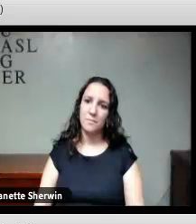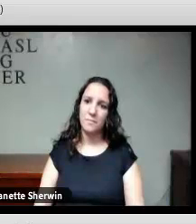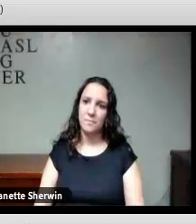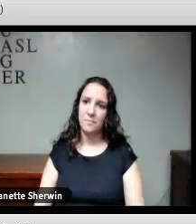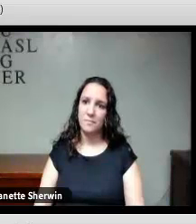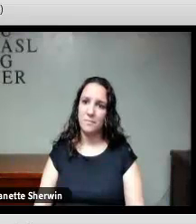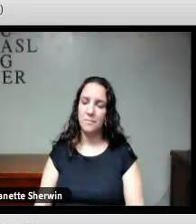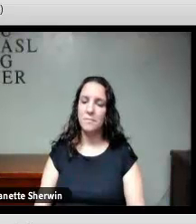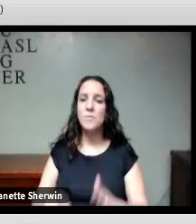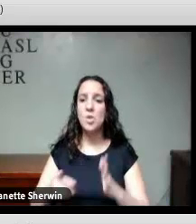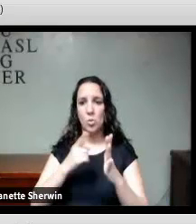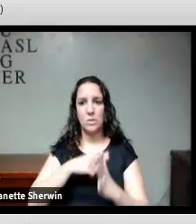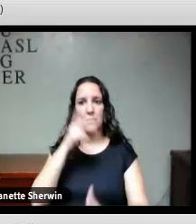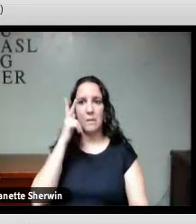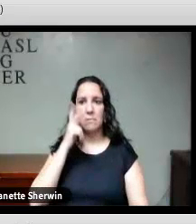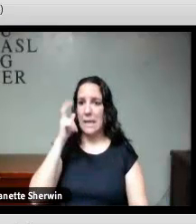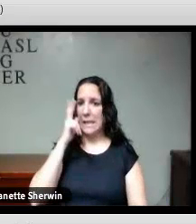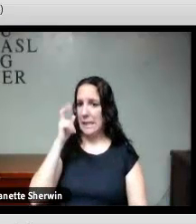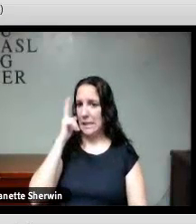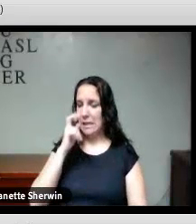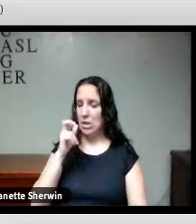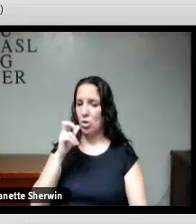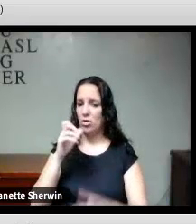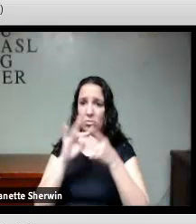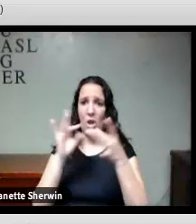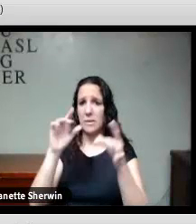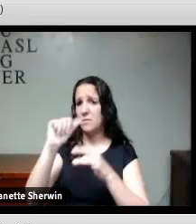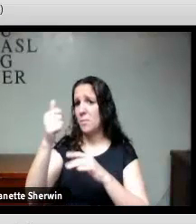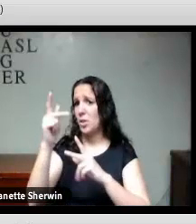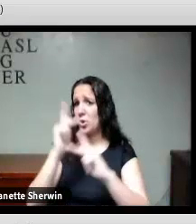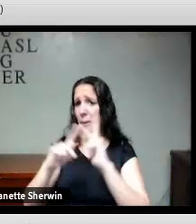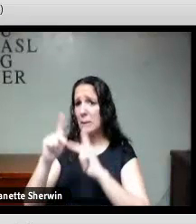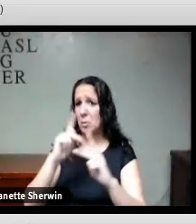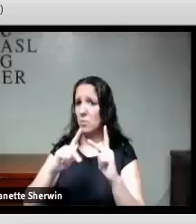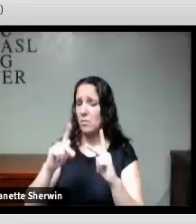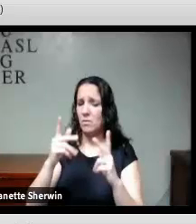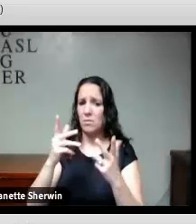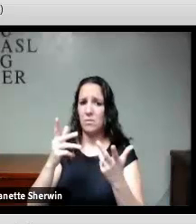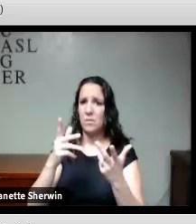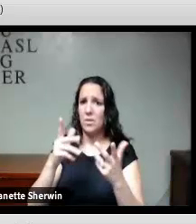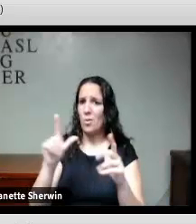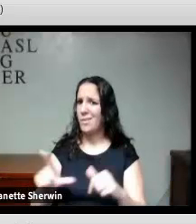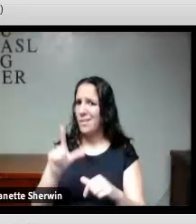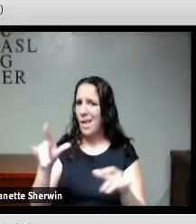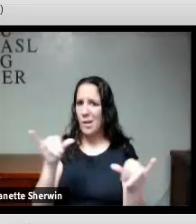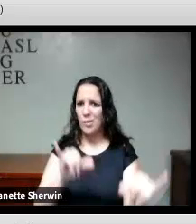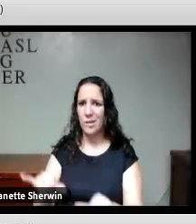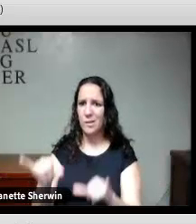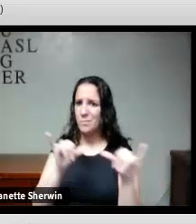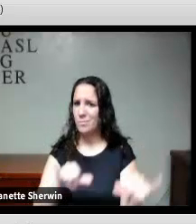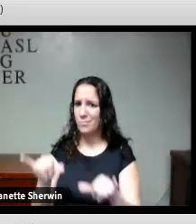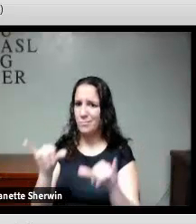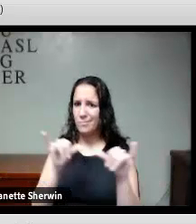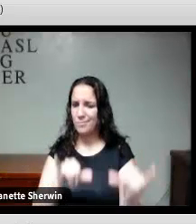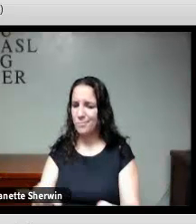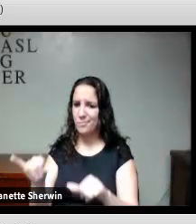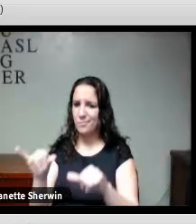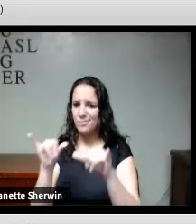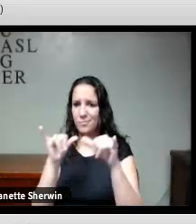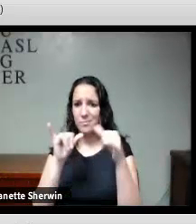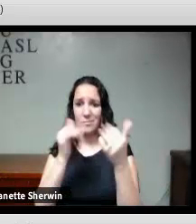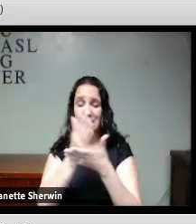they're, over the years, because the library is the library is the library, they've not really had to focus too much on this. Some of them do